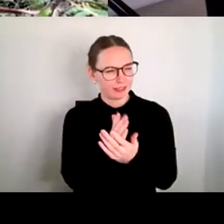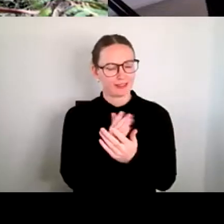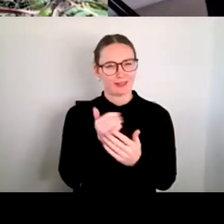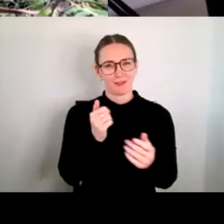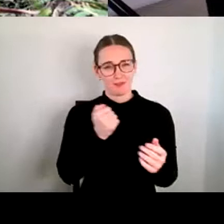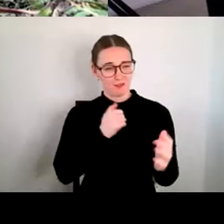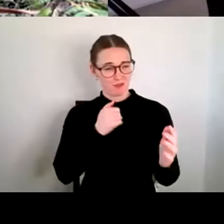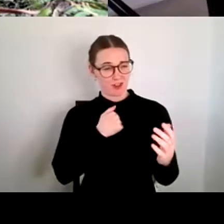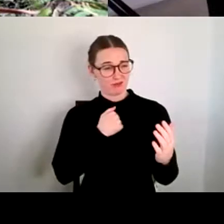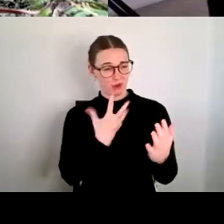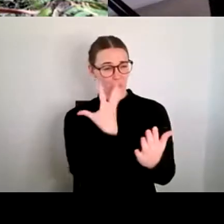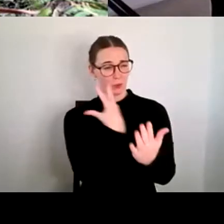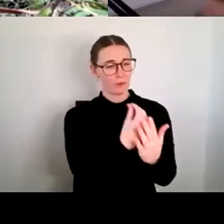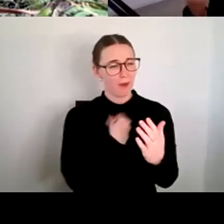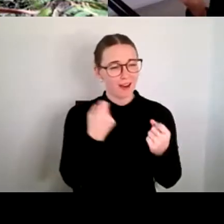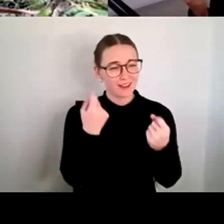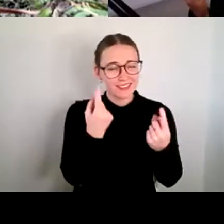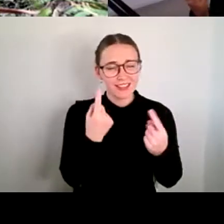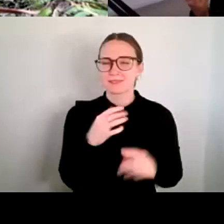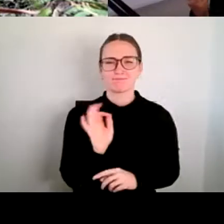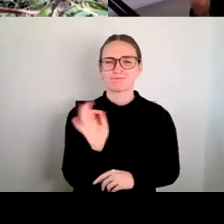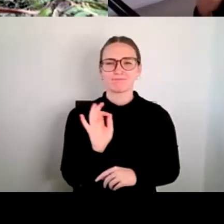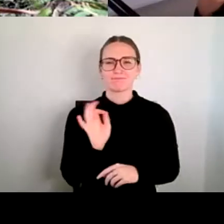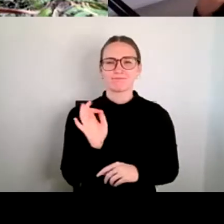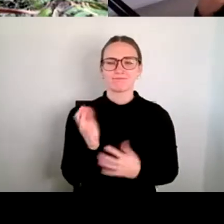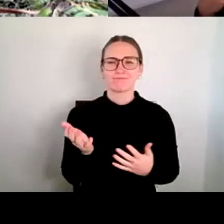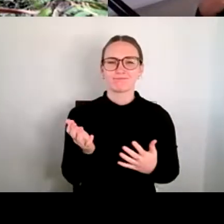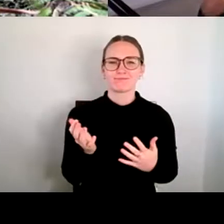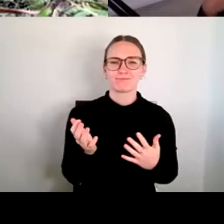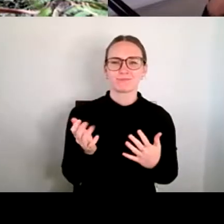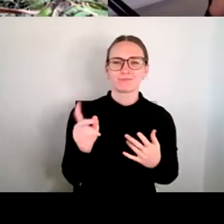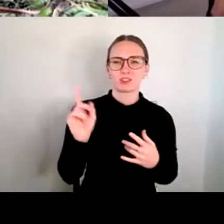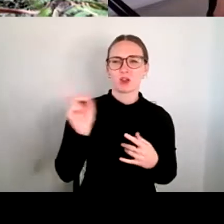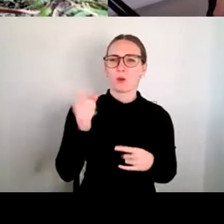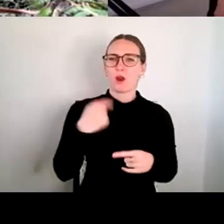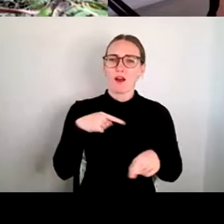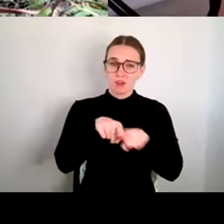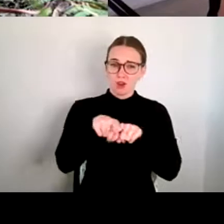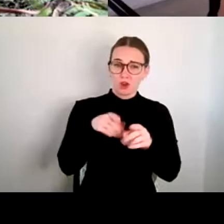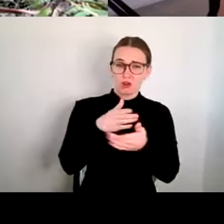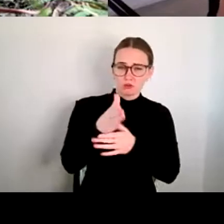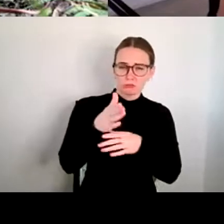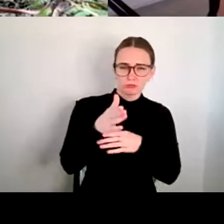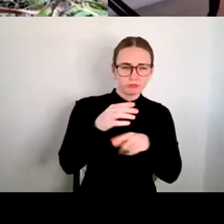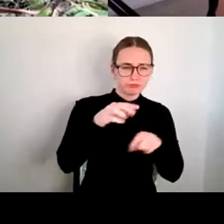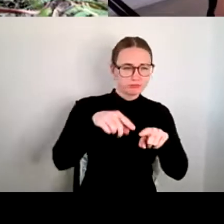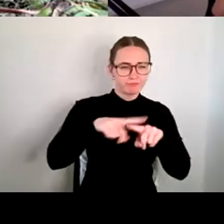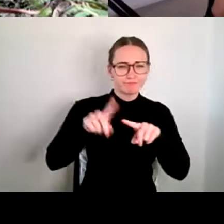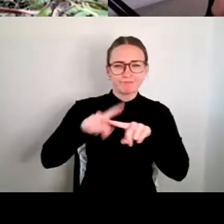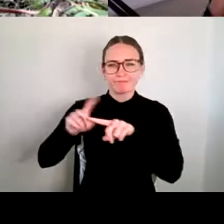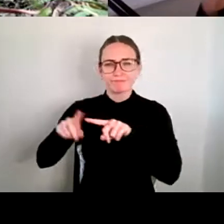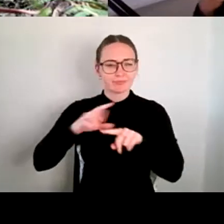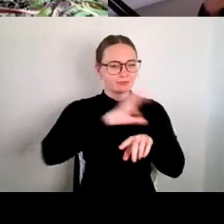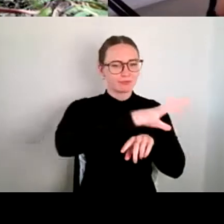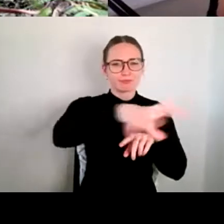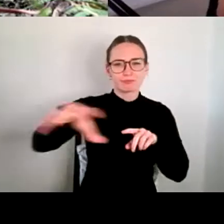bodily knowledge of that place. And I needed to, what I've learned through different environments making me feel differently, is